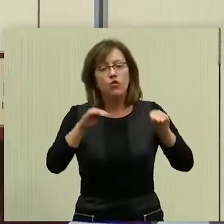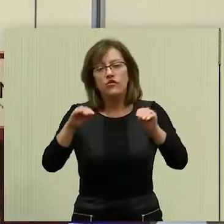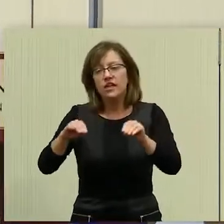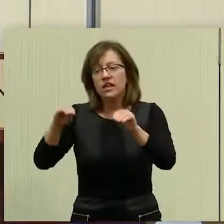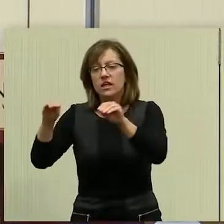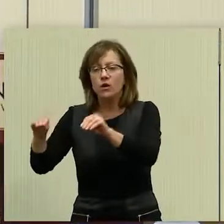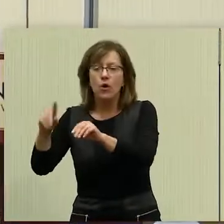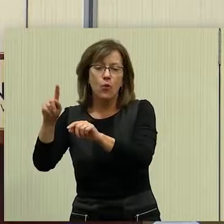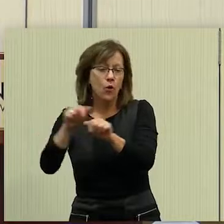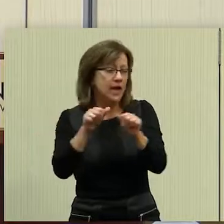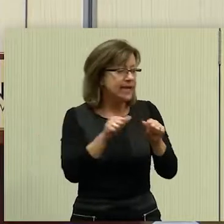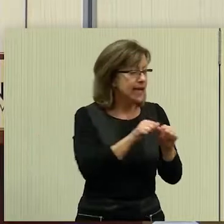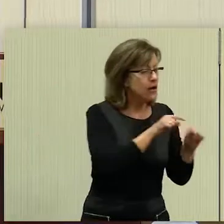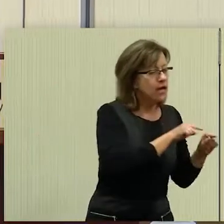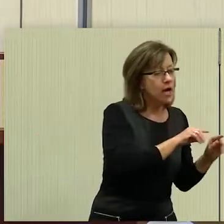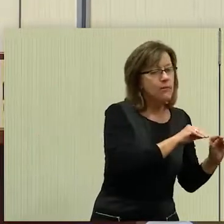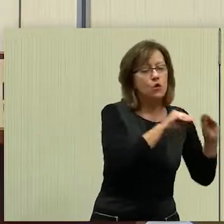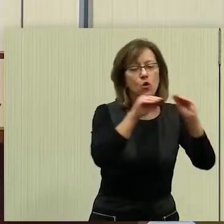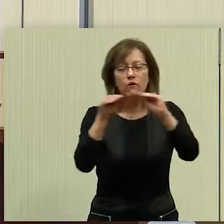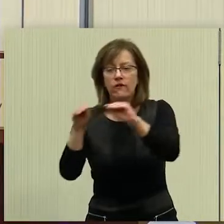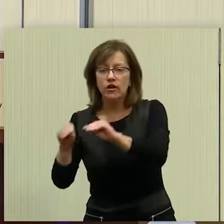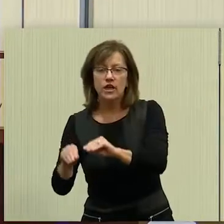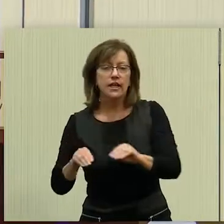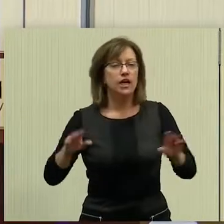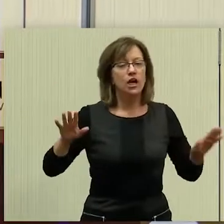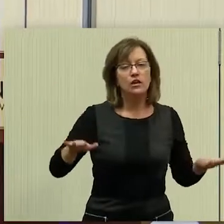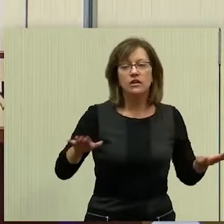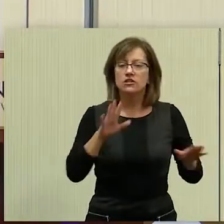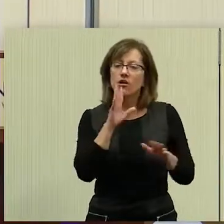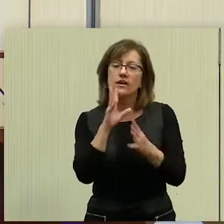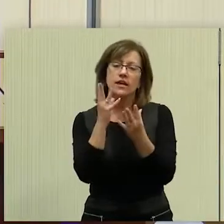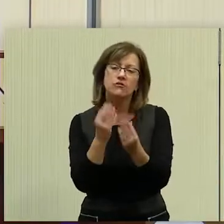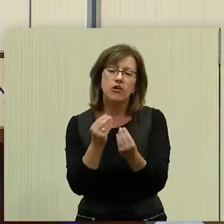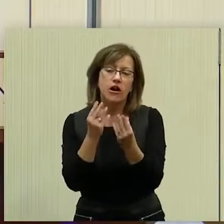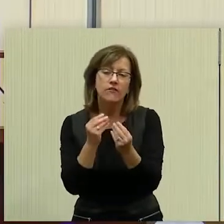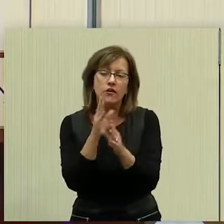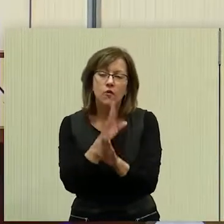talking quietly, moving. What else?